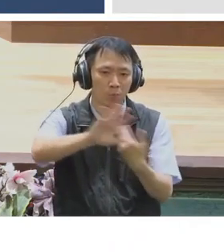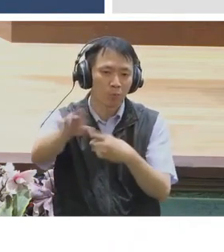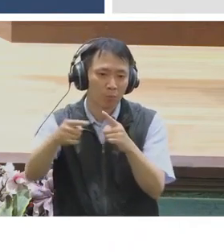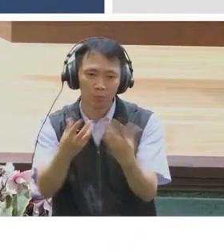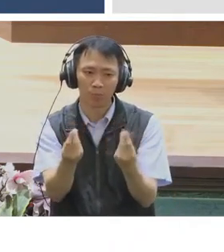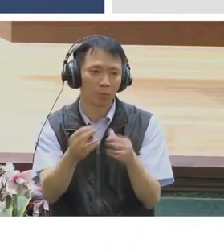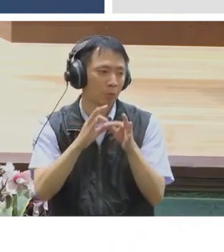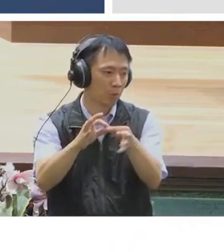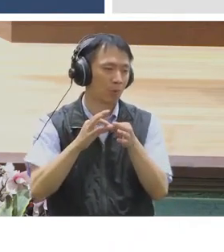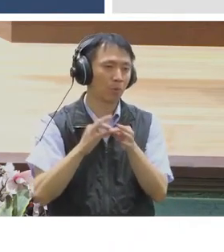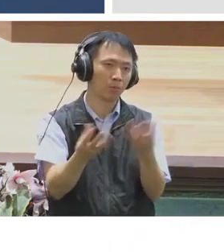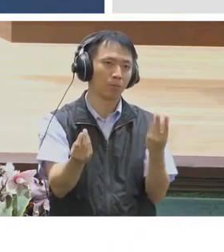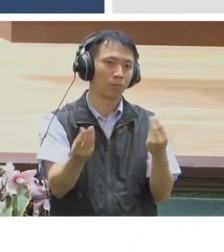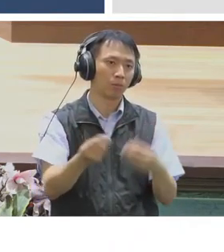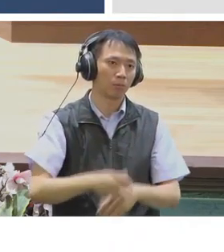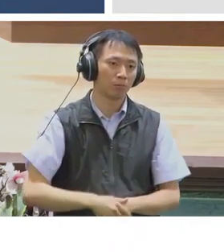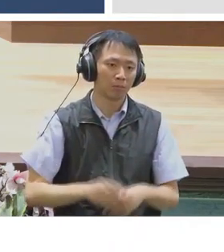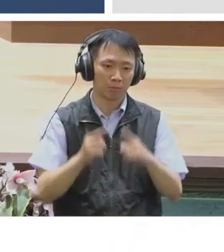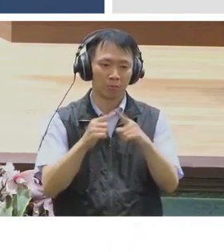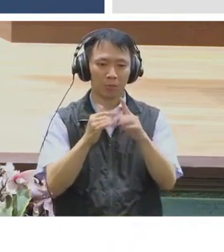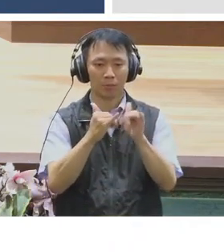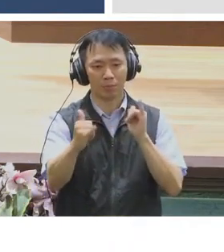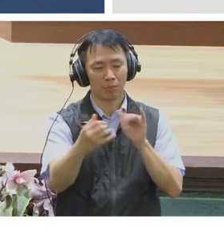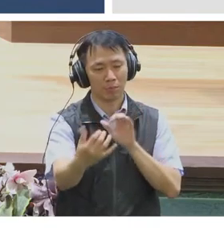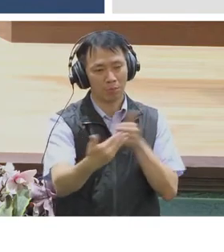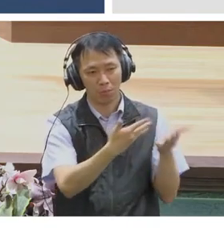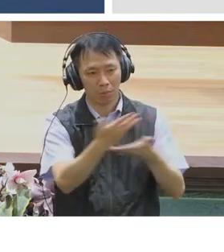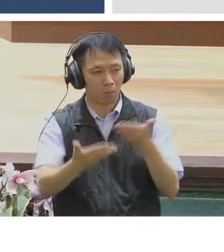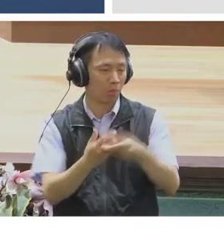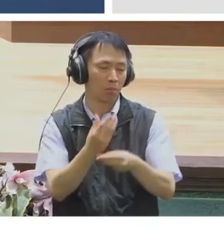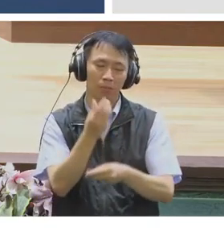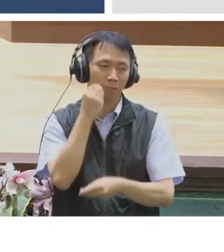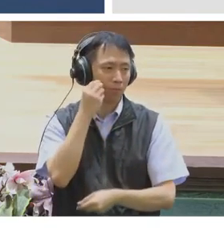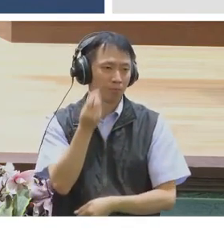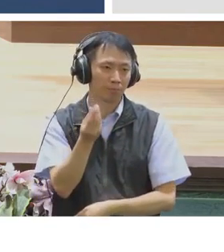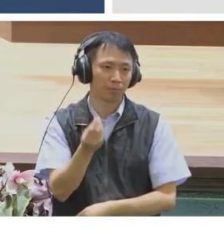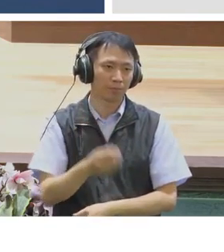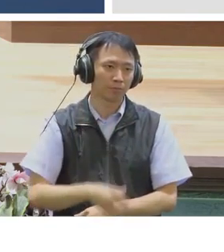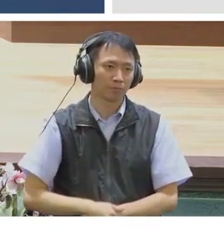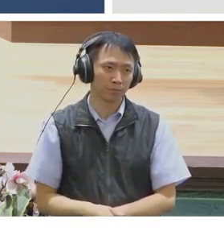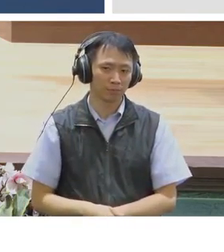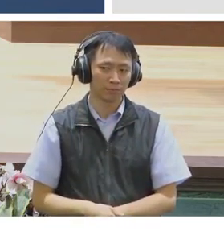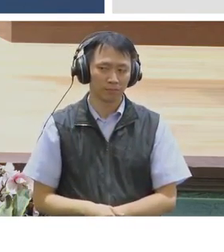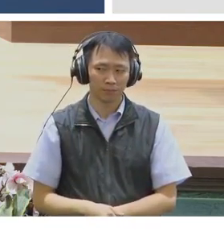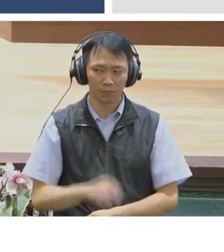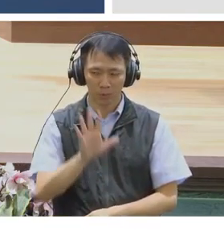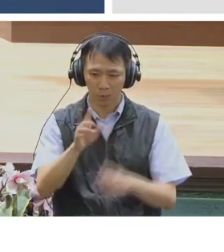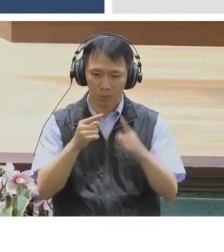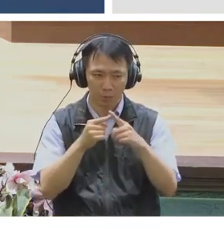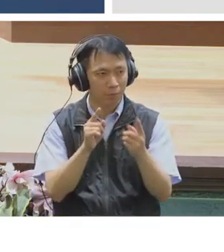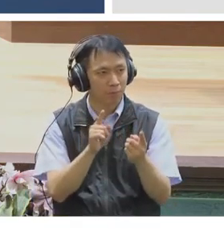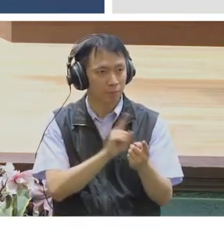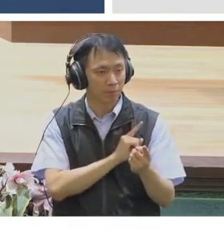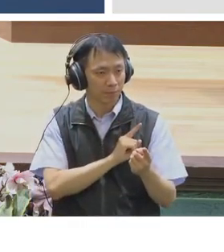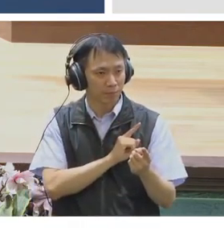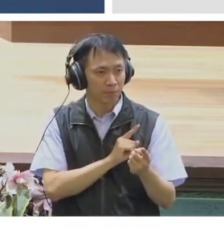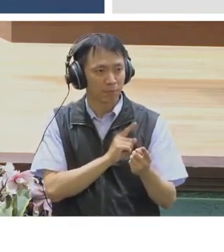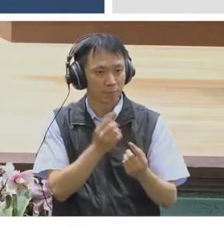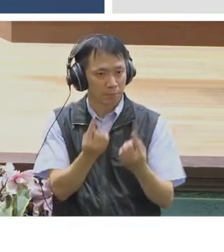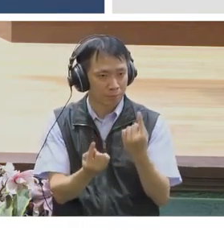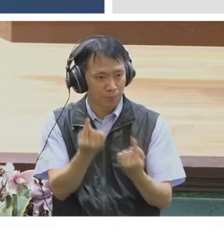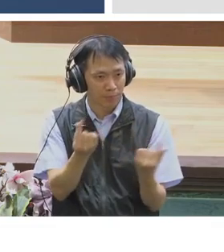been very difficult as well. Somebody also asks about comparing government measures taken in China versus measures taken